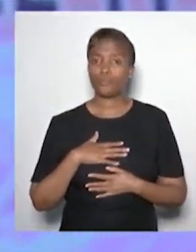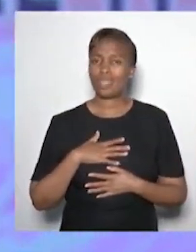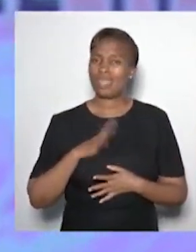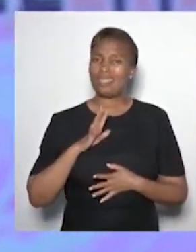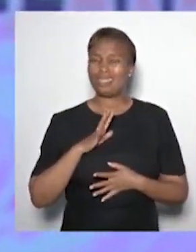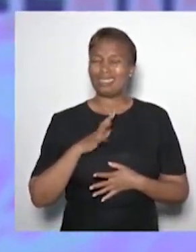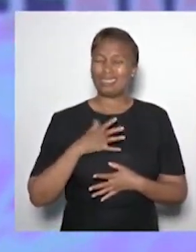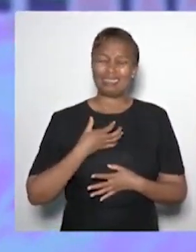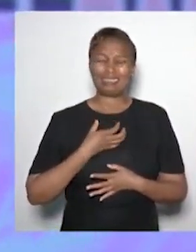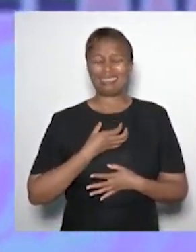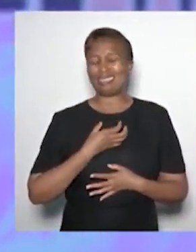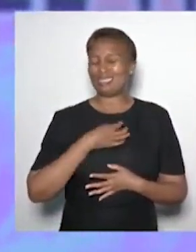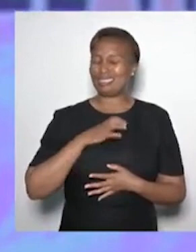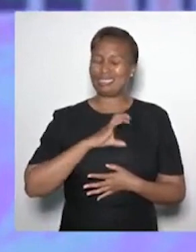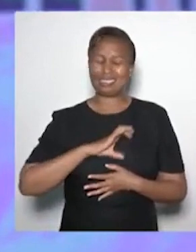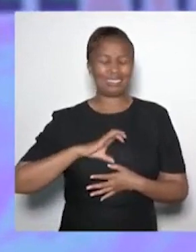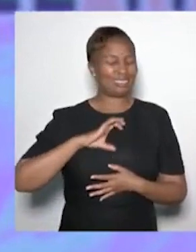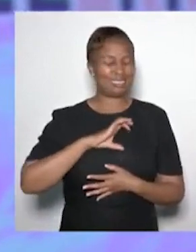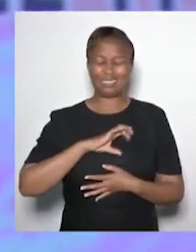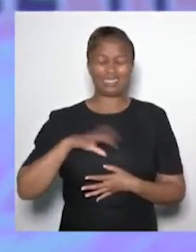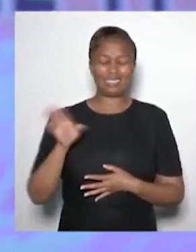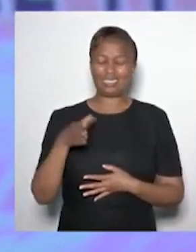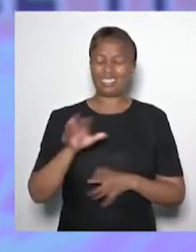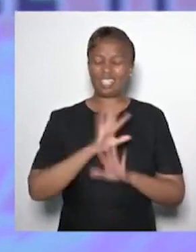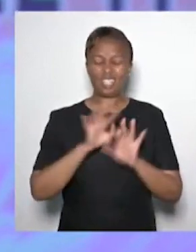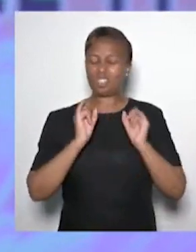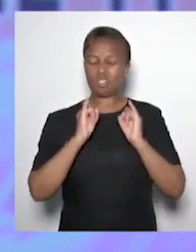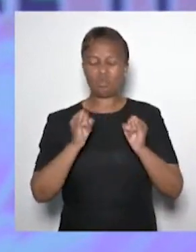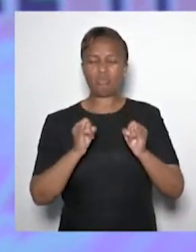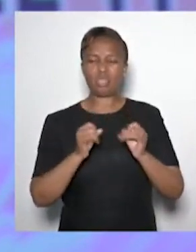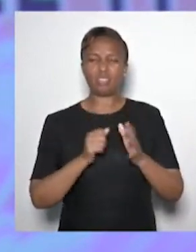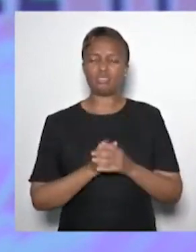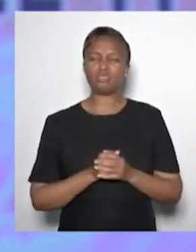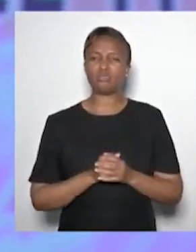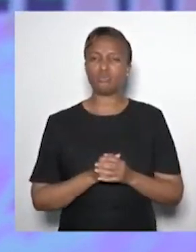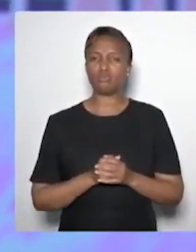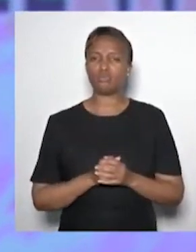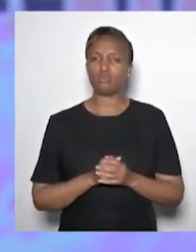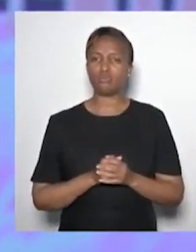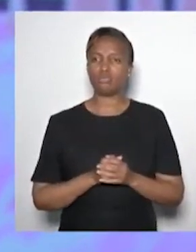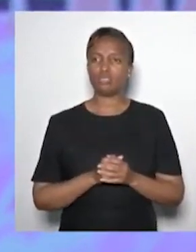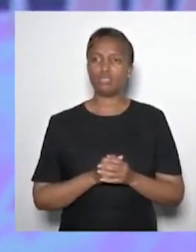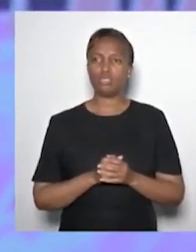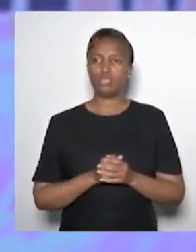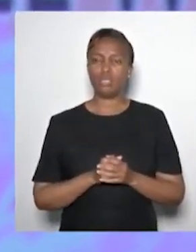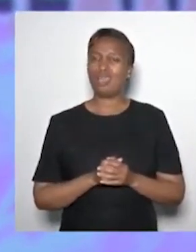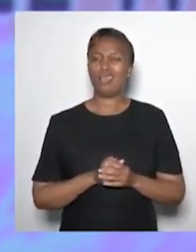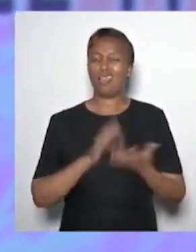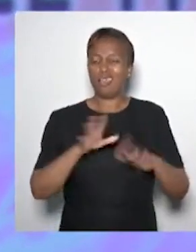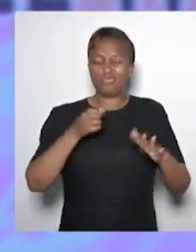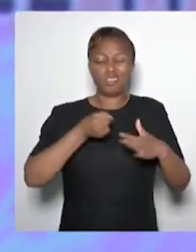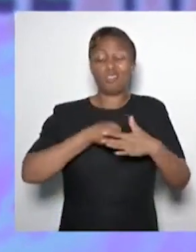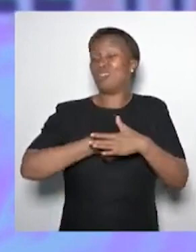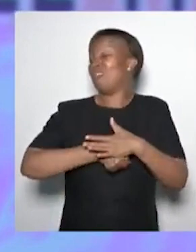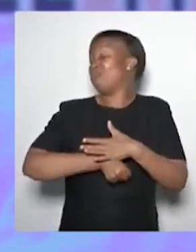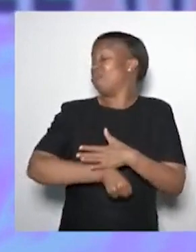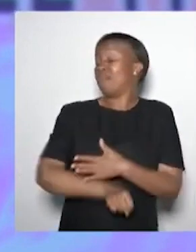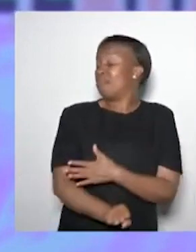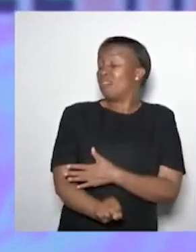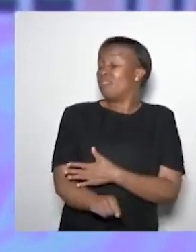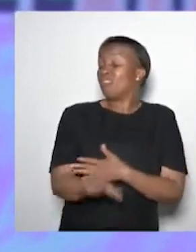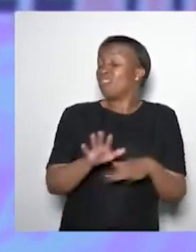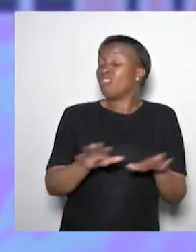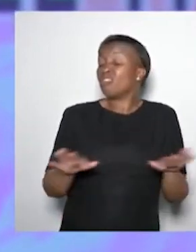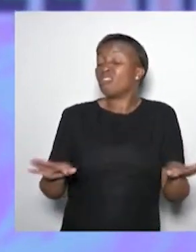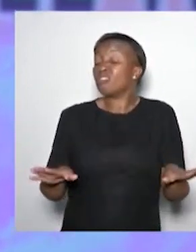uneasiness, not a bad uneasiness. Now, I've never given birth to a child, so ladies, forgive me for what I'm about to say. I don't know how it